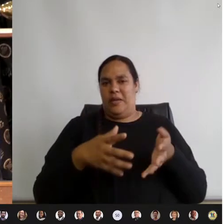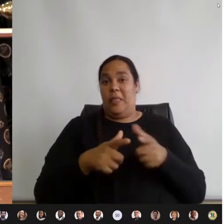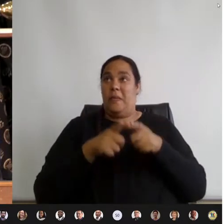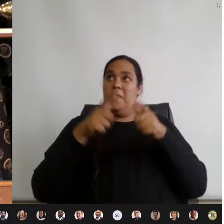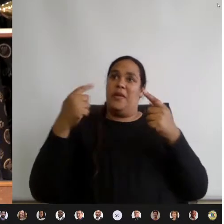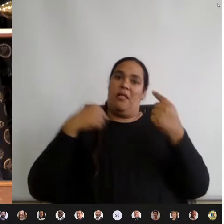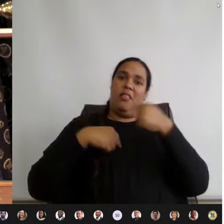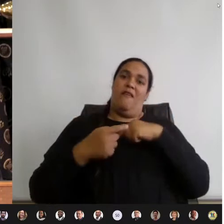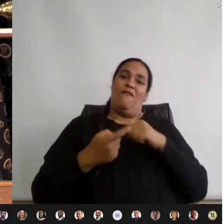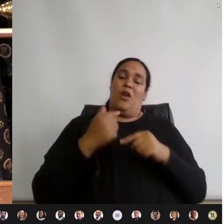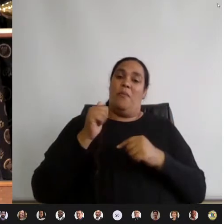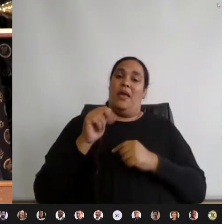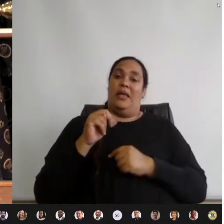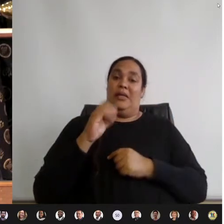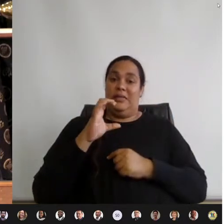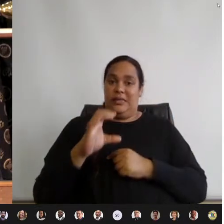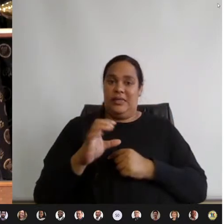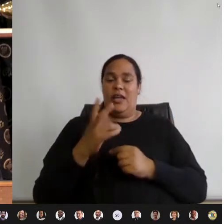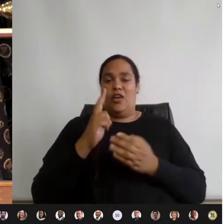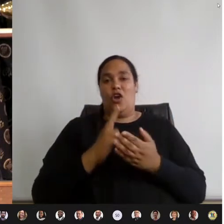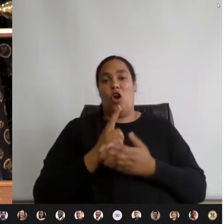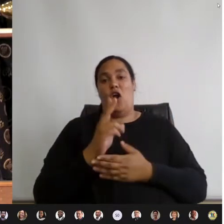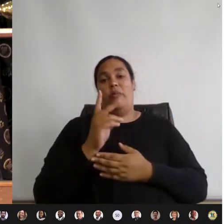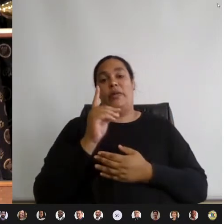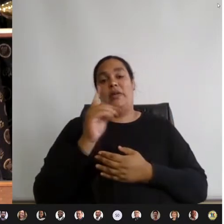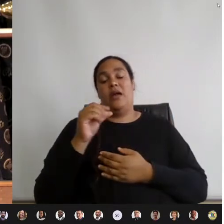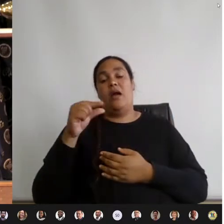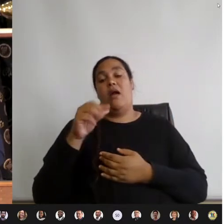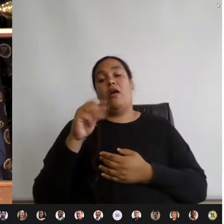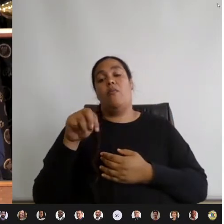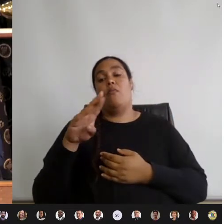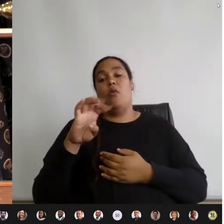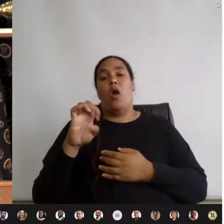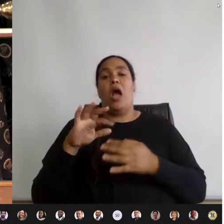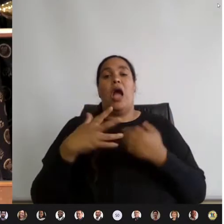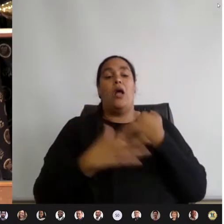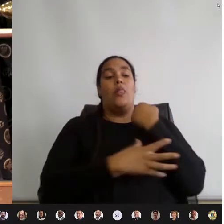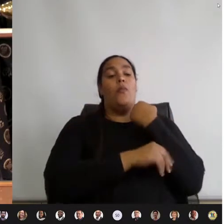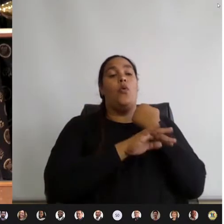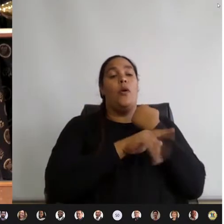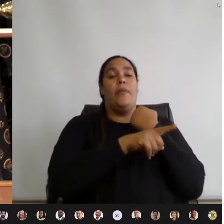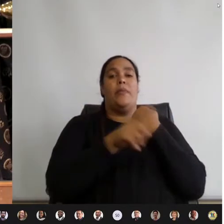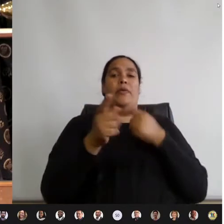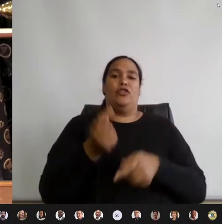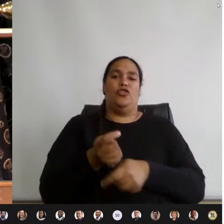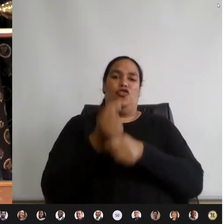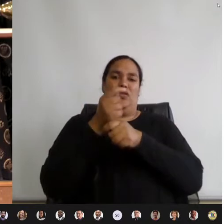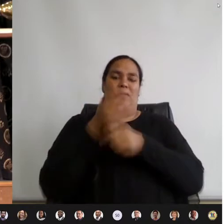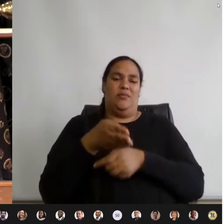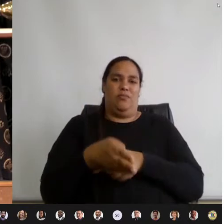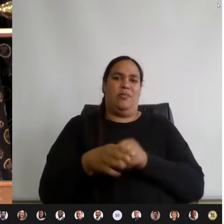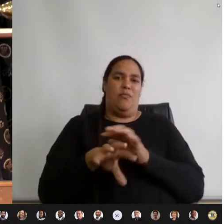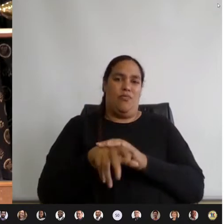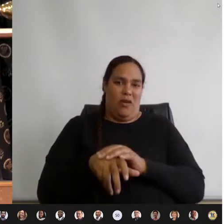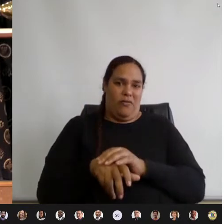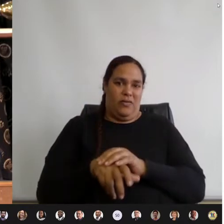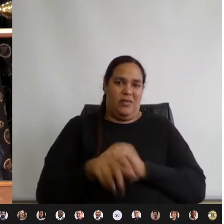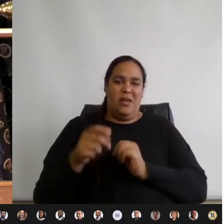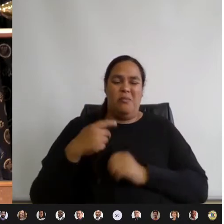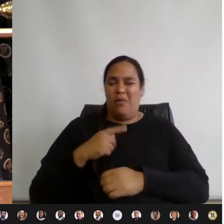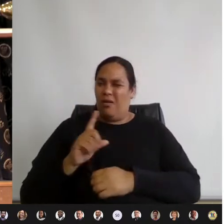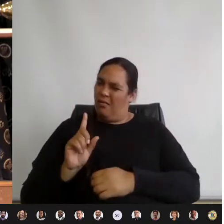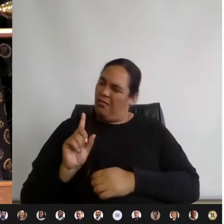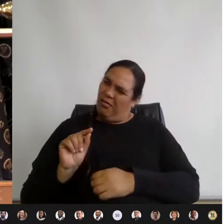the ANC and the Honourable Dugmore, was how the poor are treated in this province. It's quite interesting